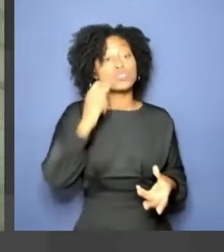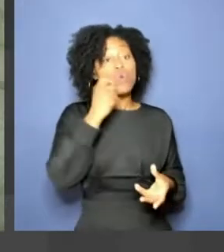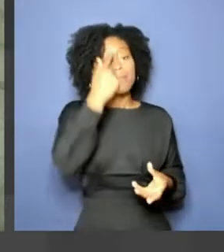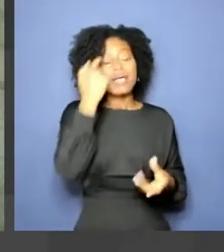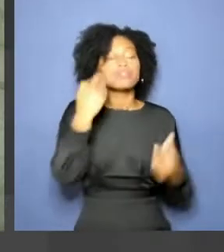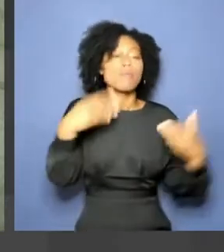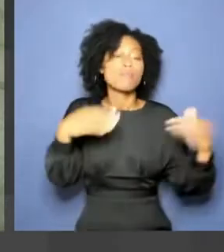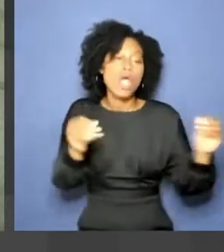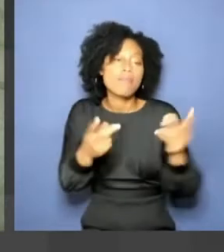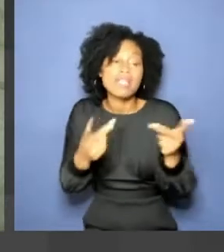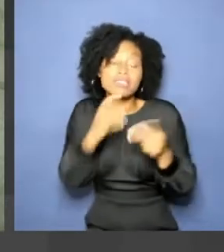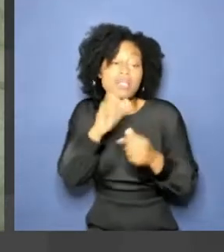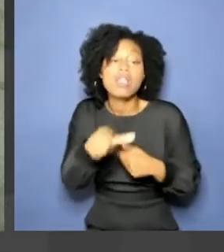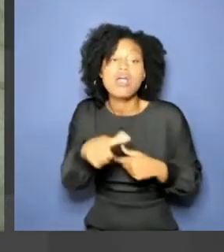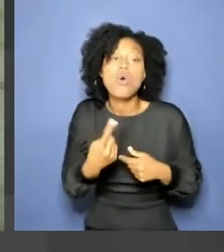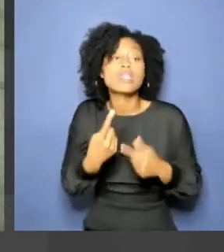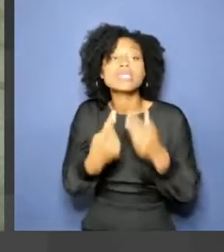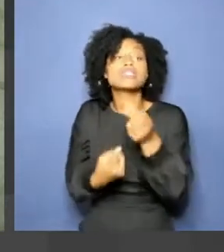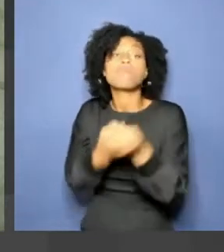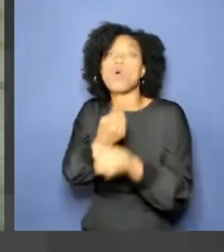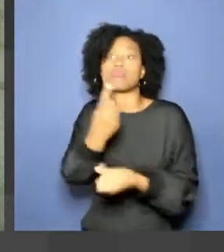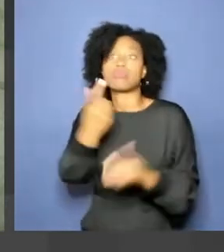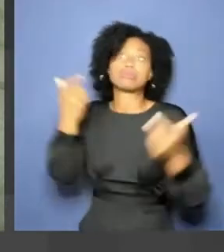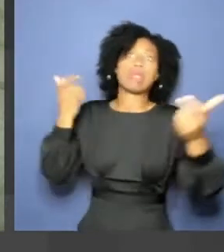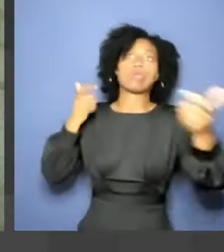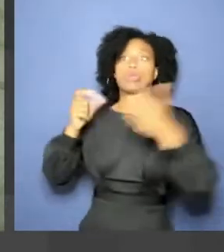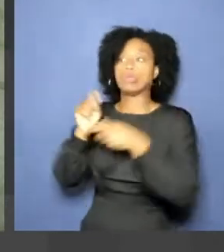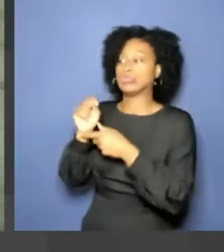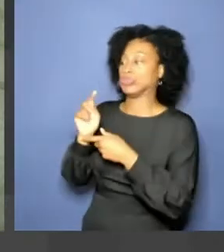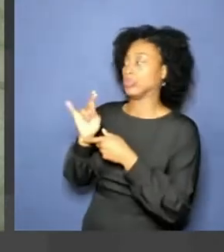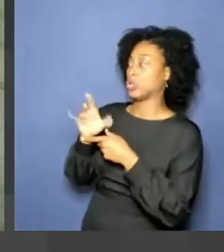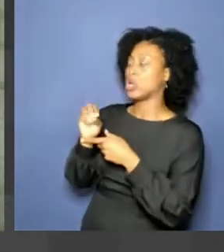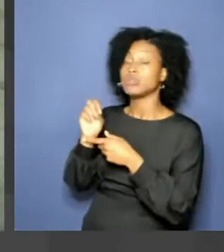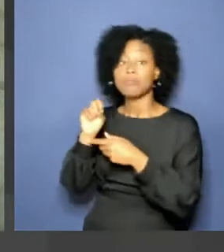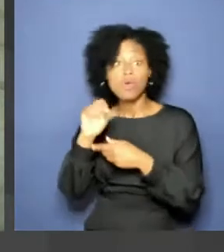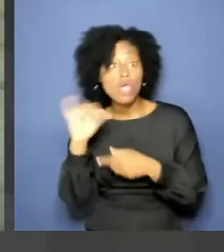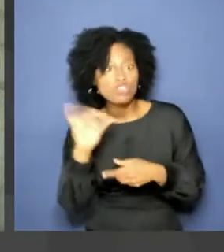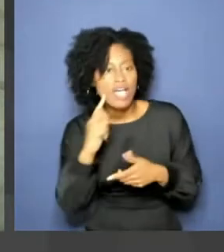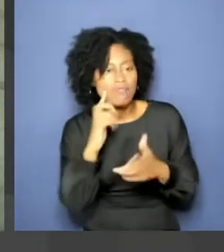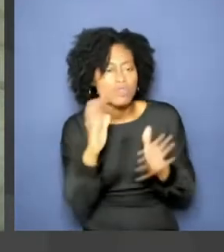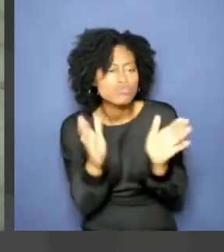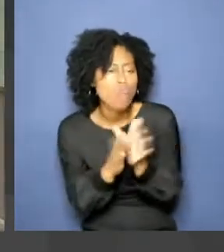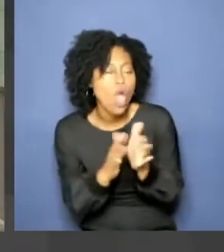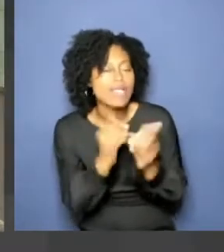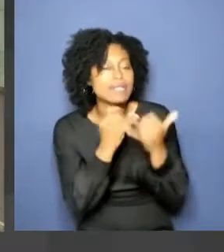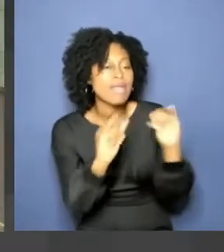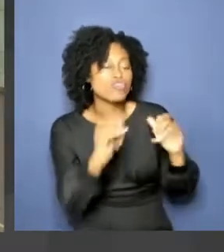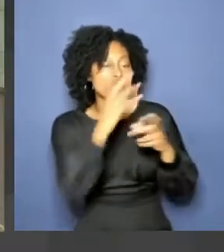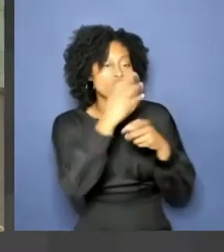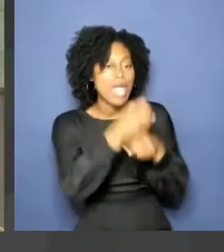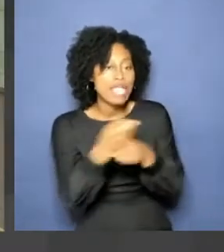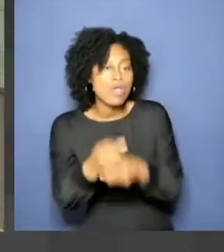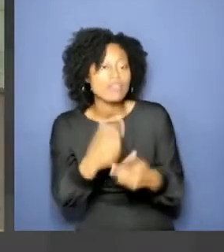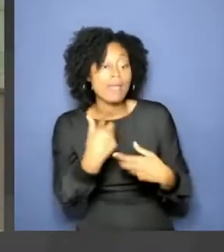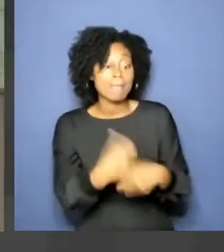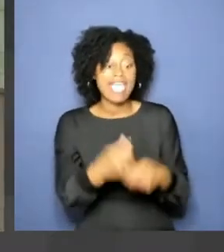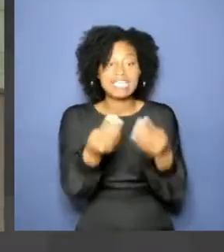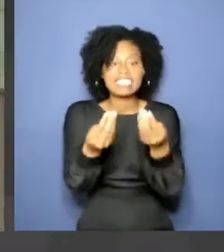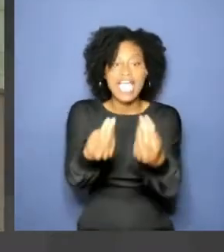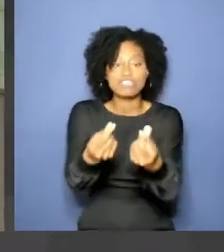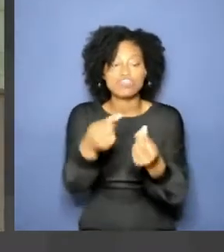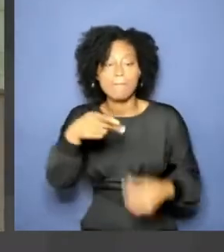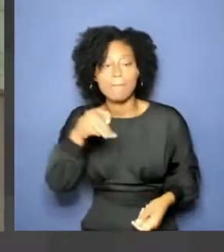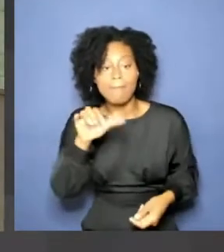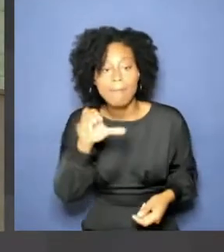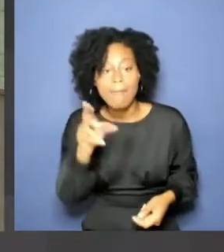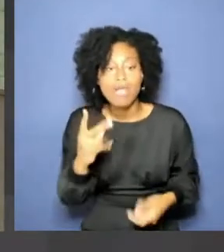support these huge studios, but we also have really small independent creators that make just texture packs, or like Shalaquin Schematics,